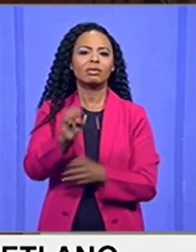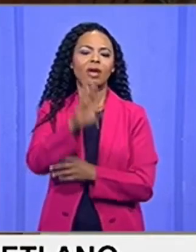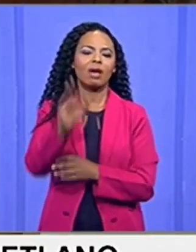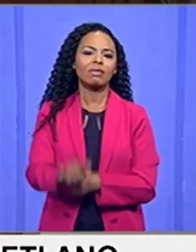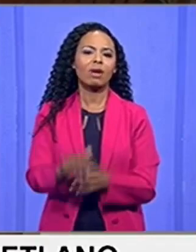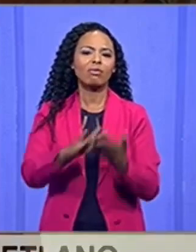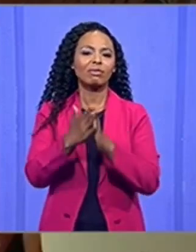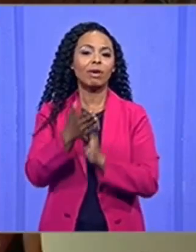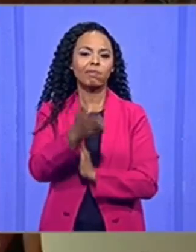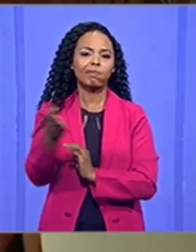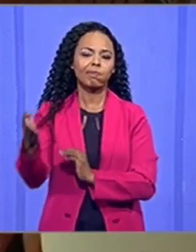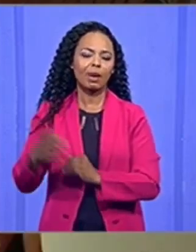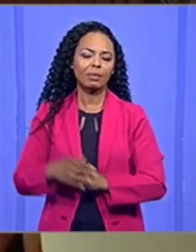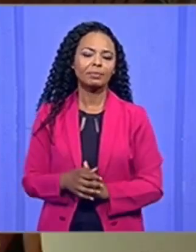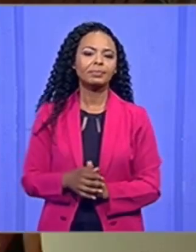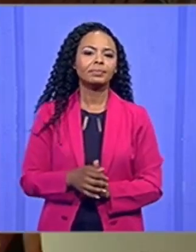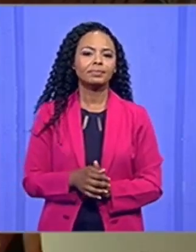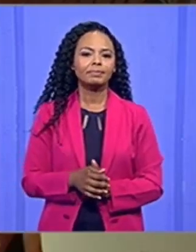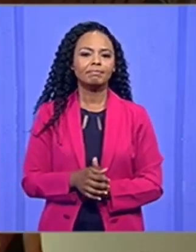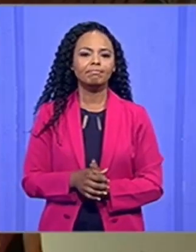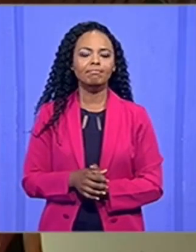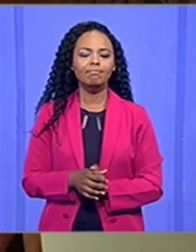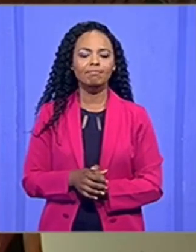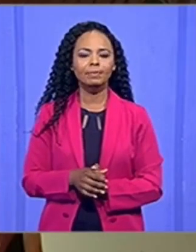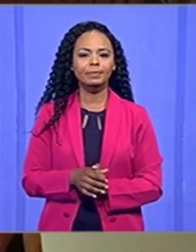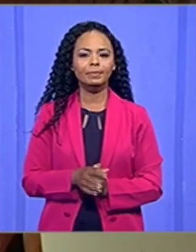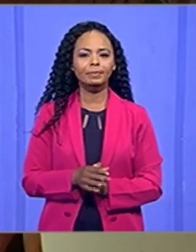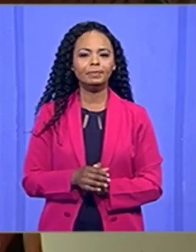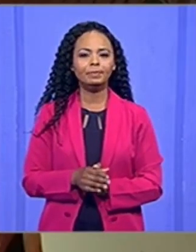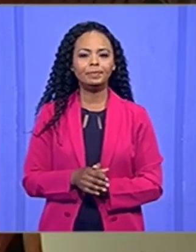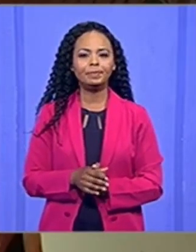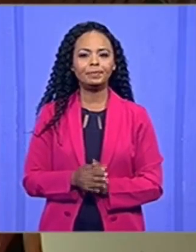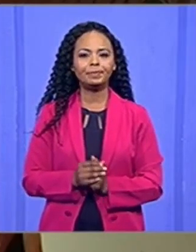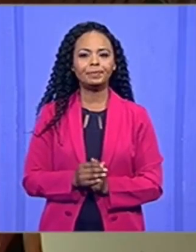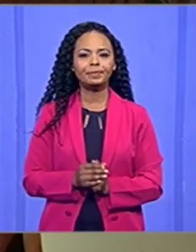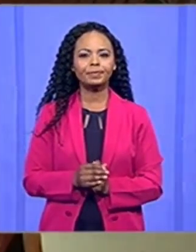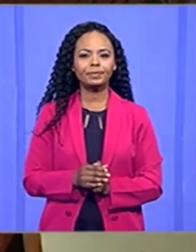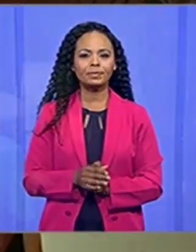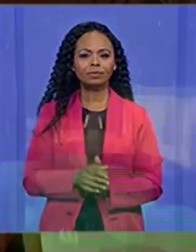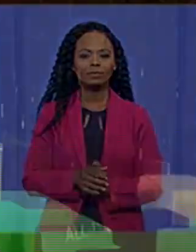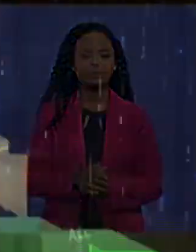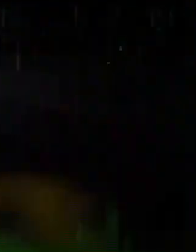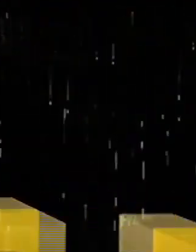English, SABC News, Moruleng gaufi le Sun City.